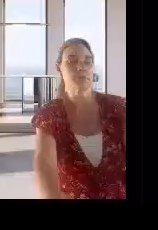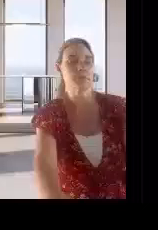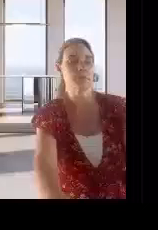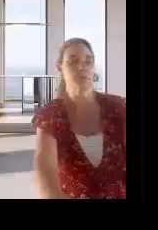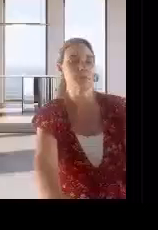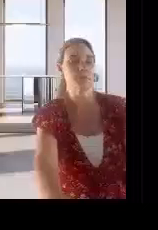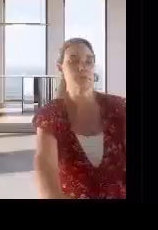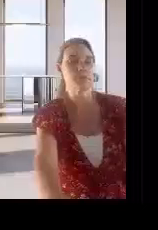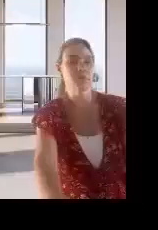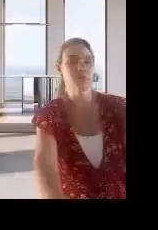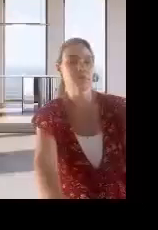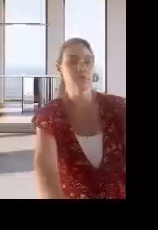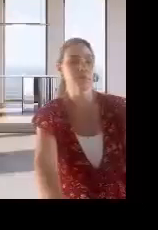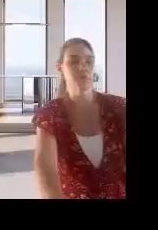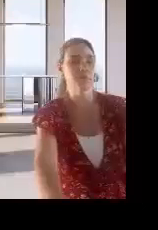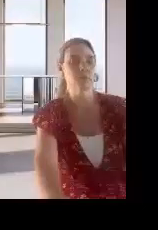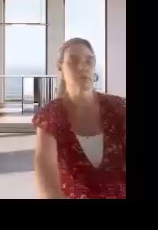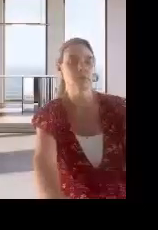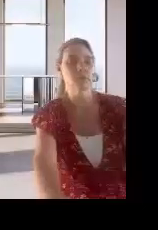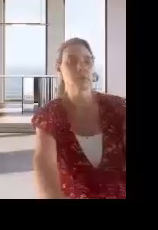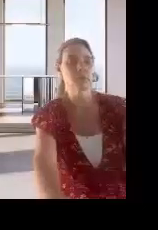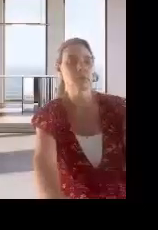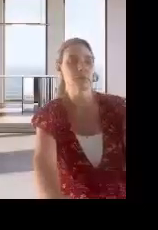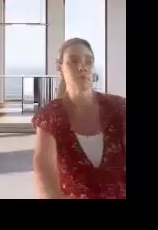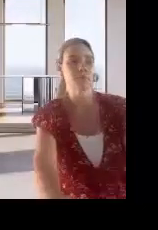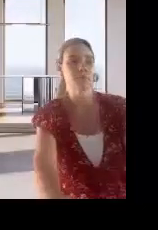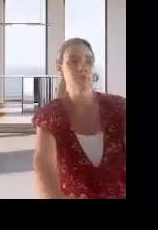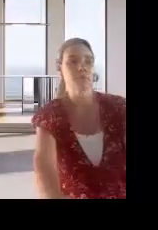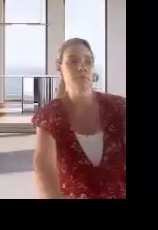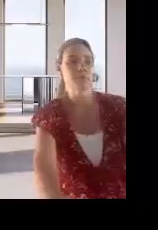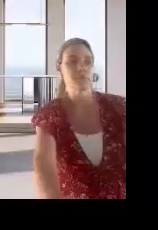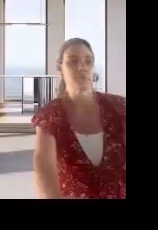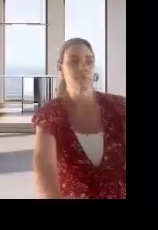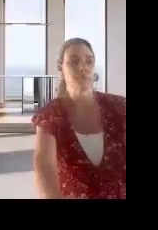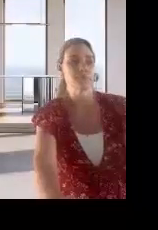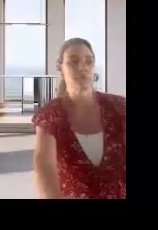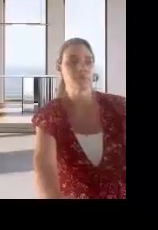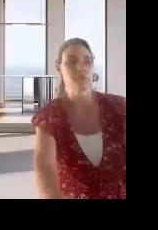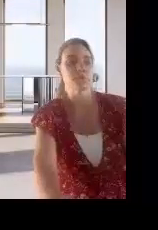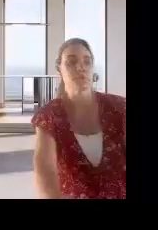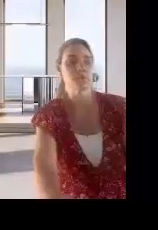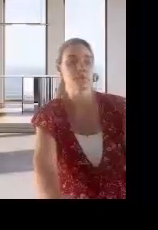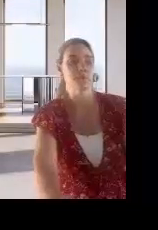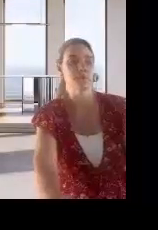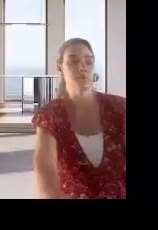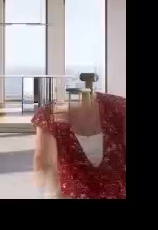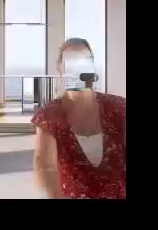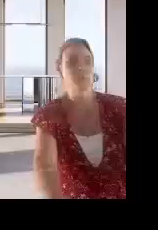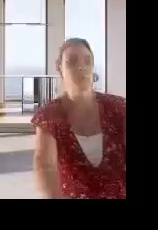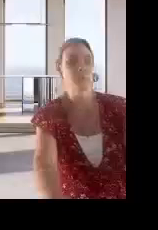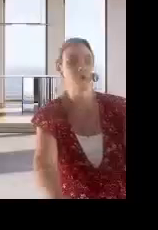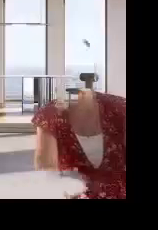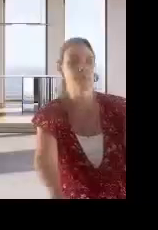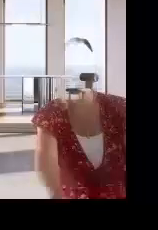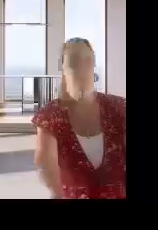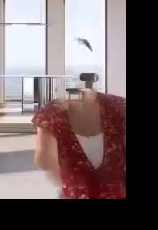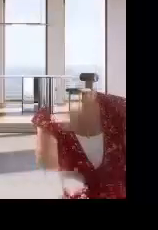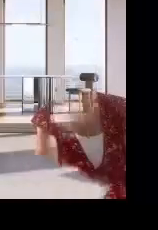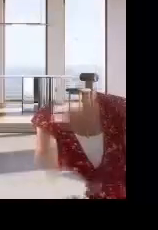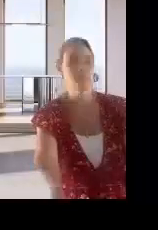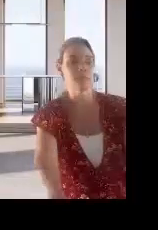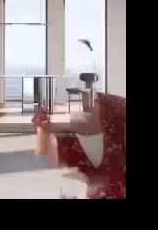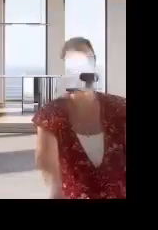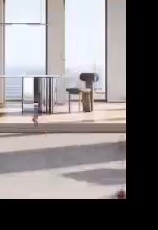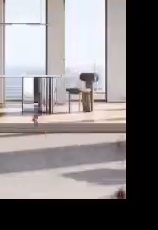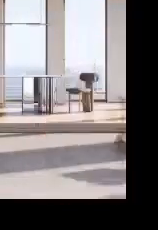rates, I believe, for the Latin American community, the Latinx community, the Afro-Latin American community here at the PDSB, I think has been in decline for